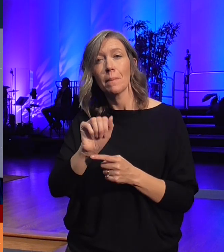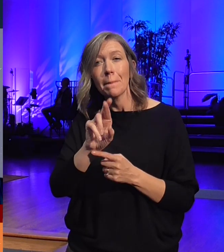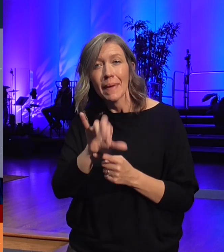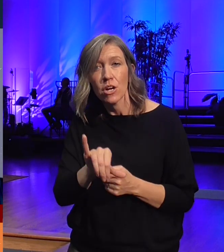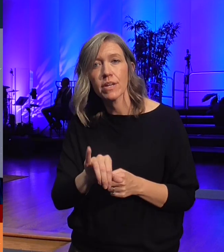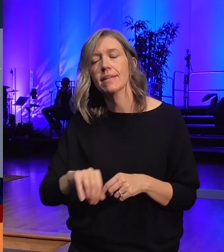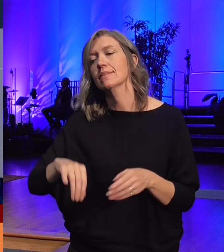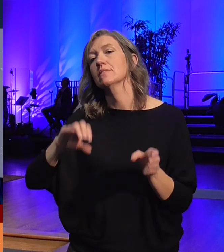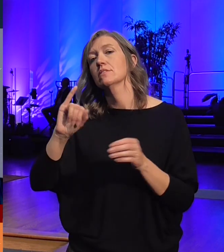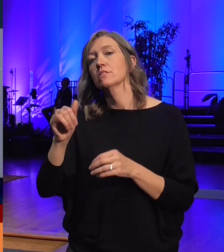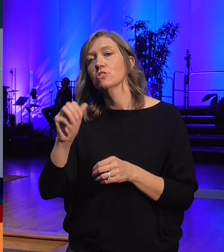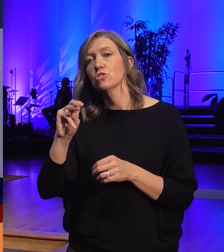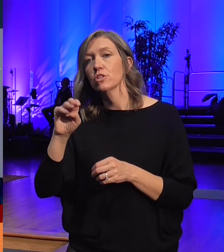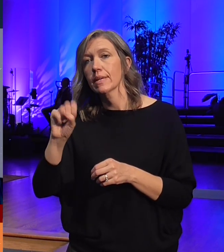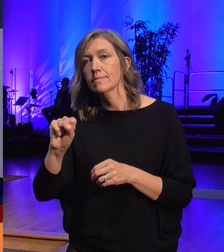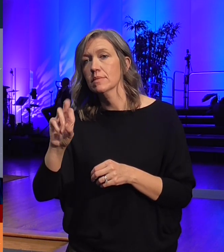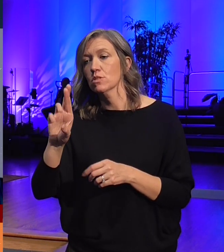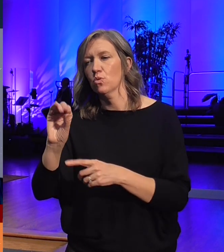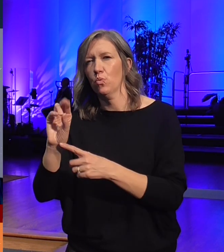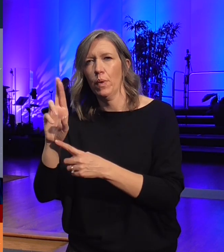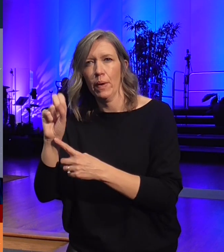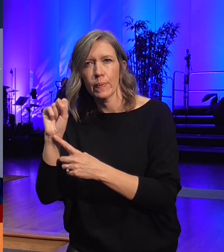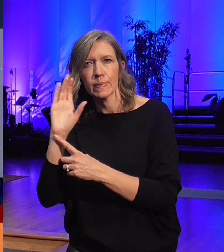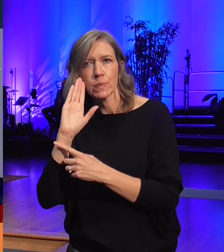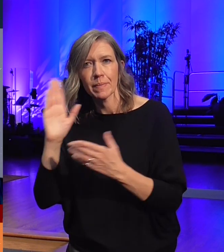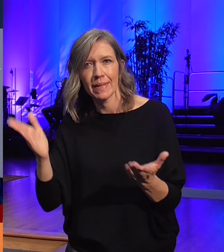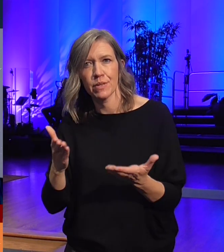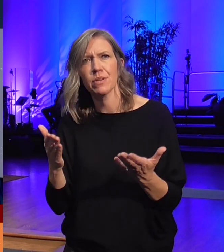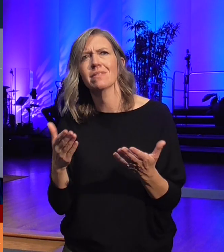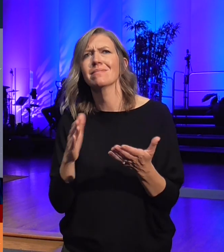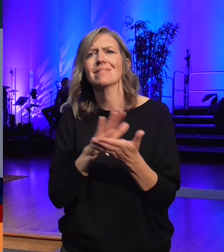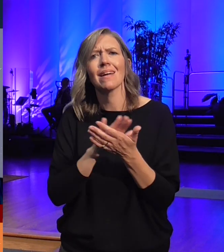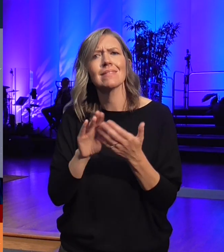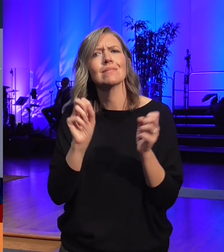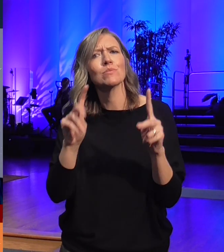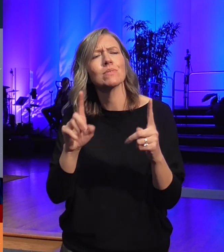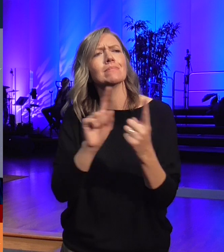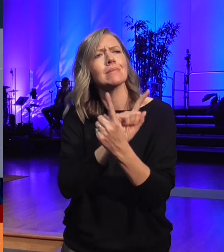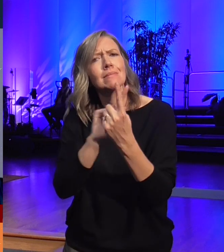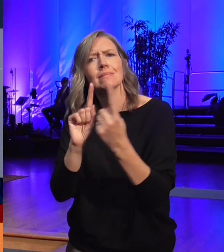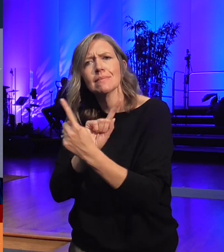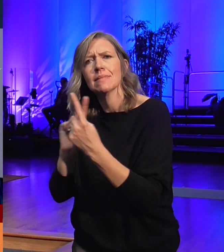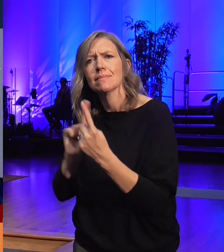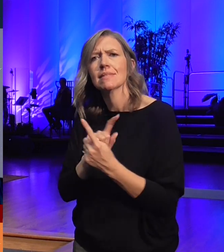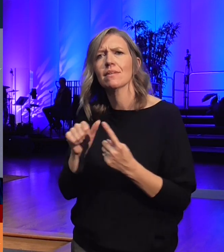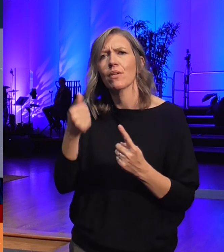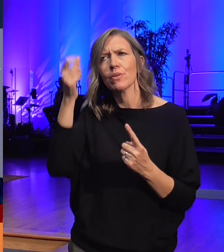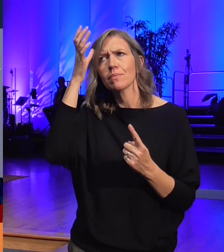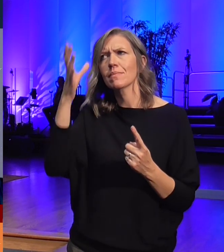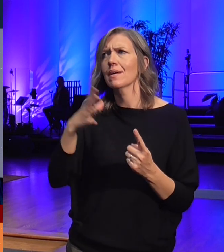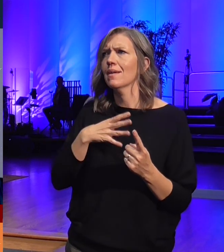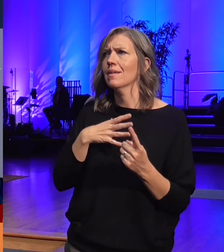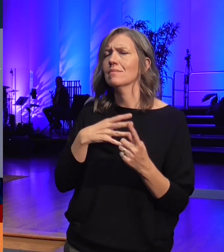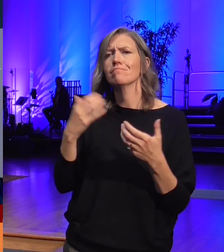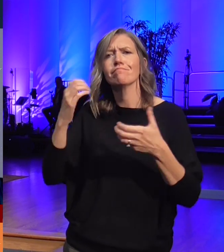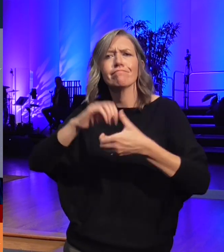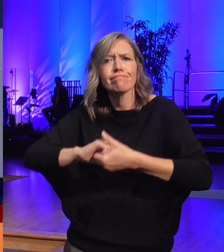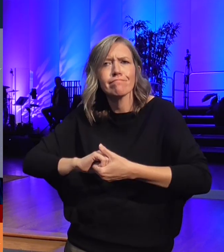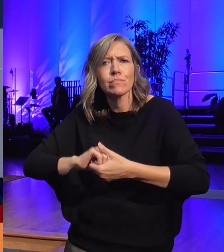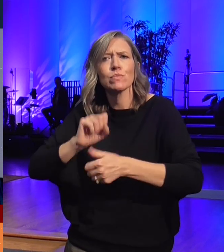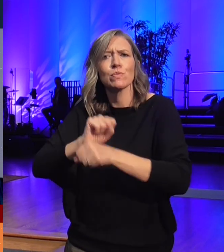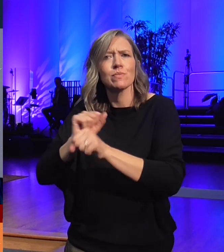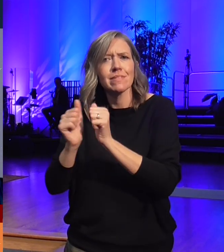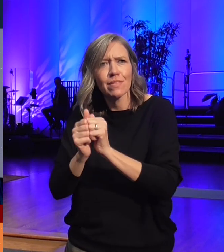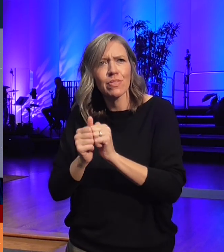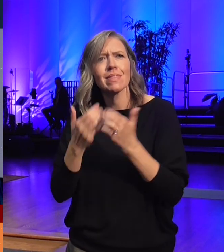be here. It's a great way to get to know other men and become a part of this powerful men's coalition. So thank you so much to the men of